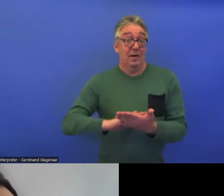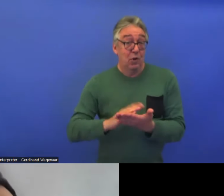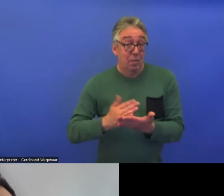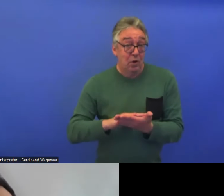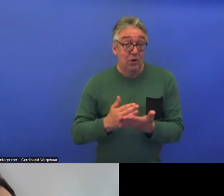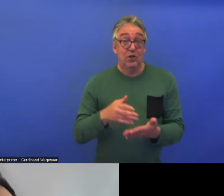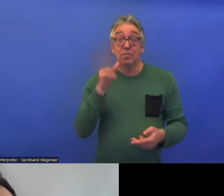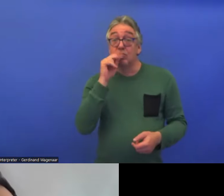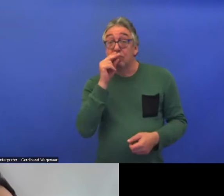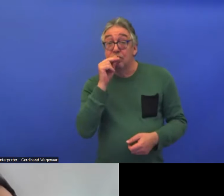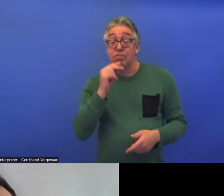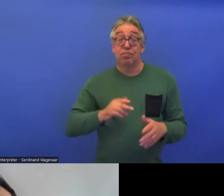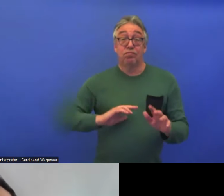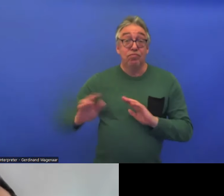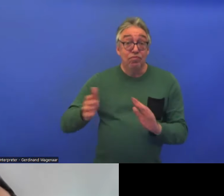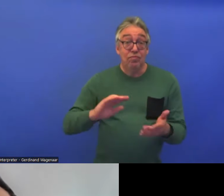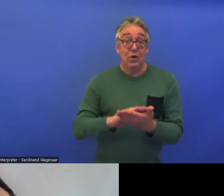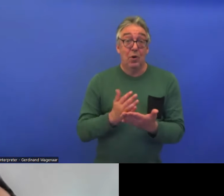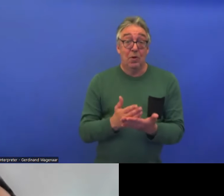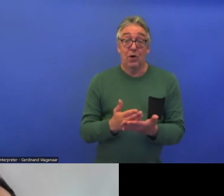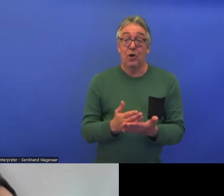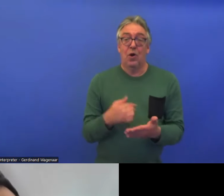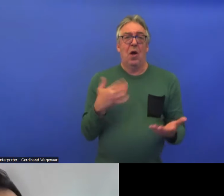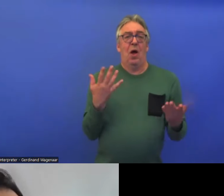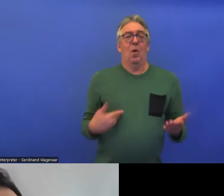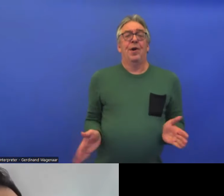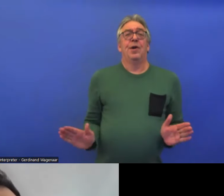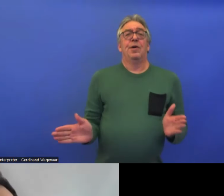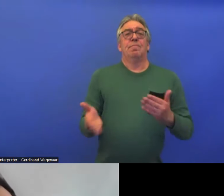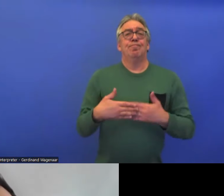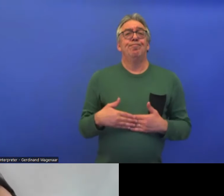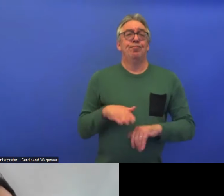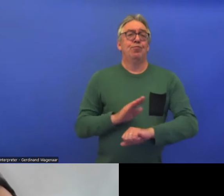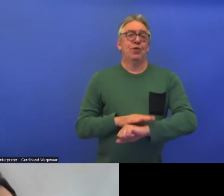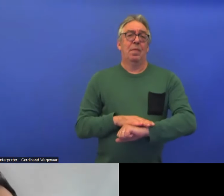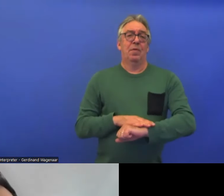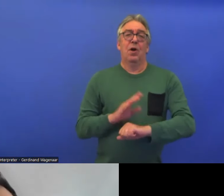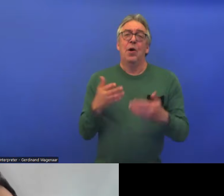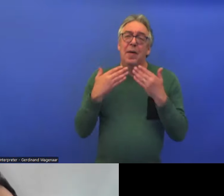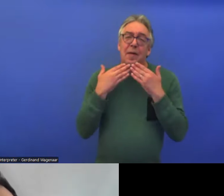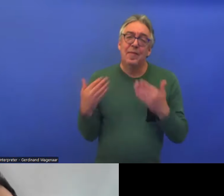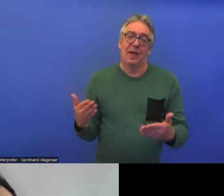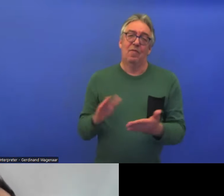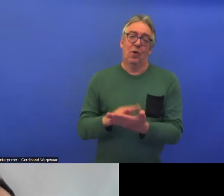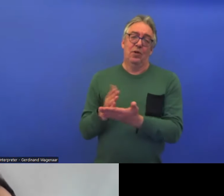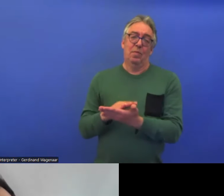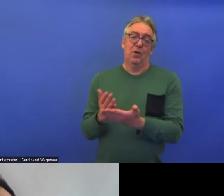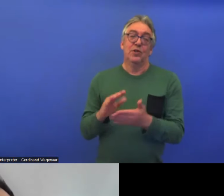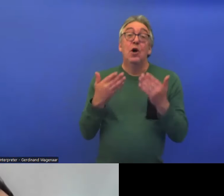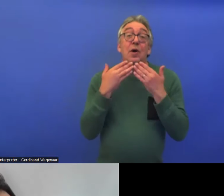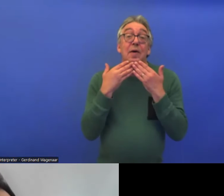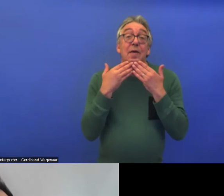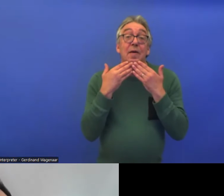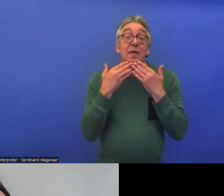I always like to end in time just to acknowledge as well the work of all the interpreters that brought us together. Thanks,